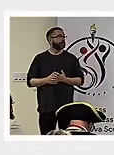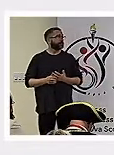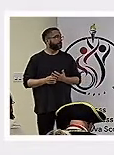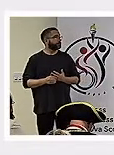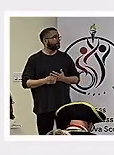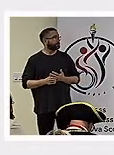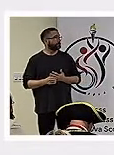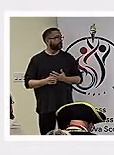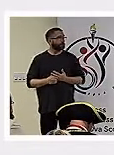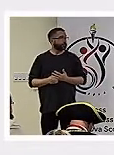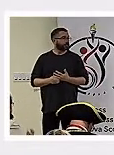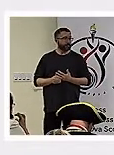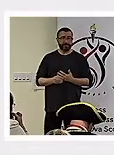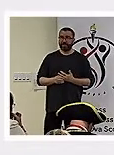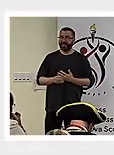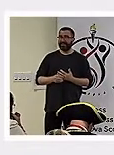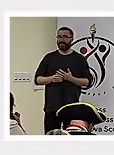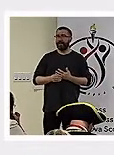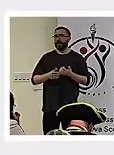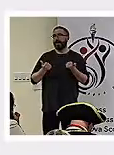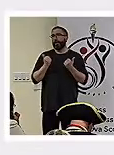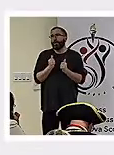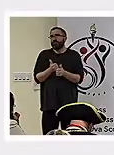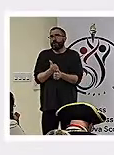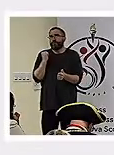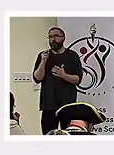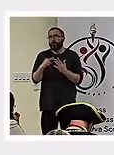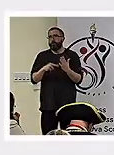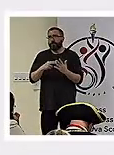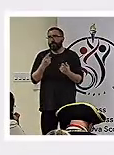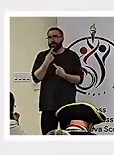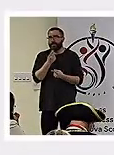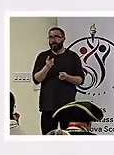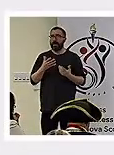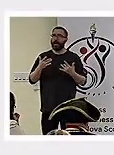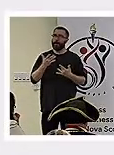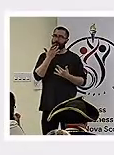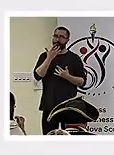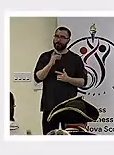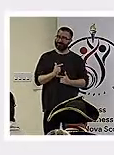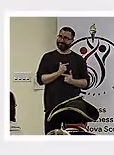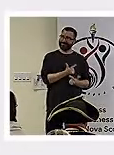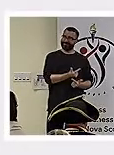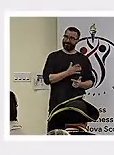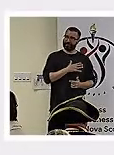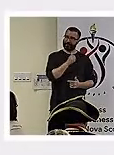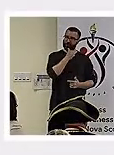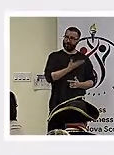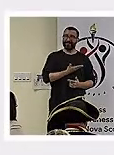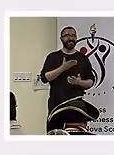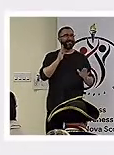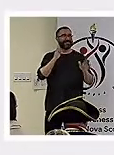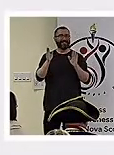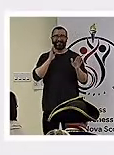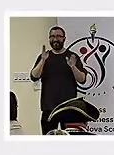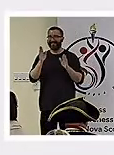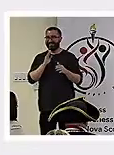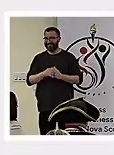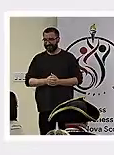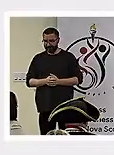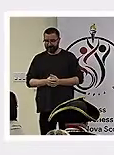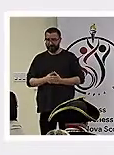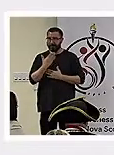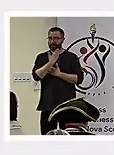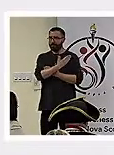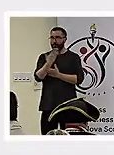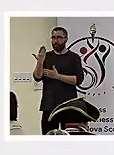I try and get out of this if I can. I like to hand the torch off. Good morning, Changemakers. What an honor it is